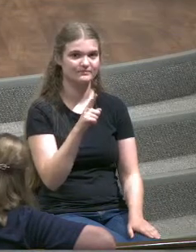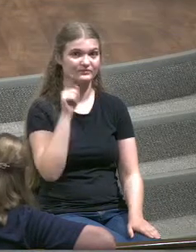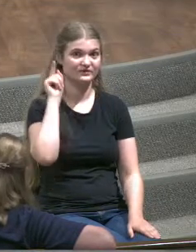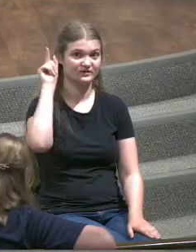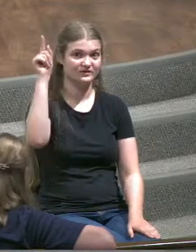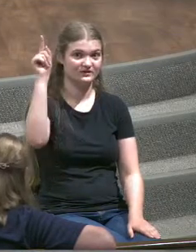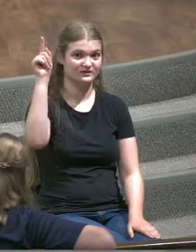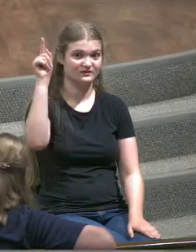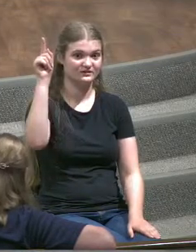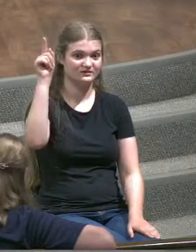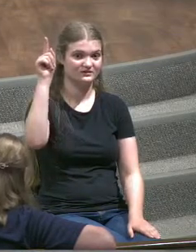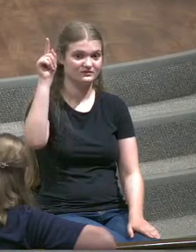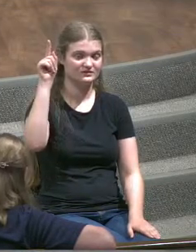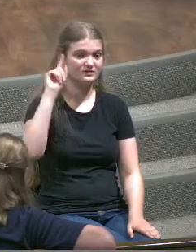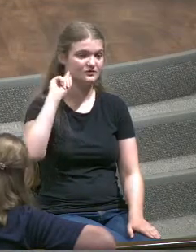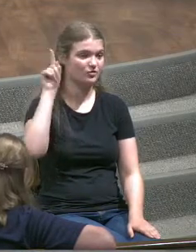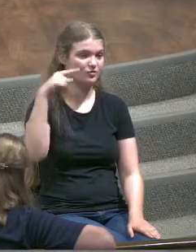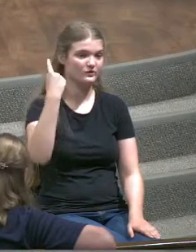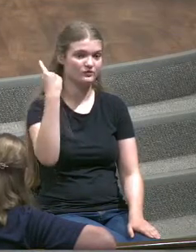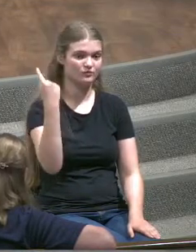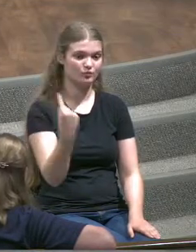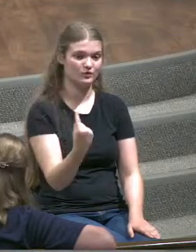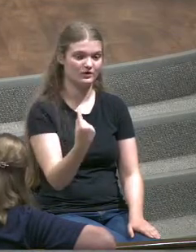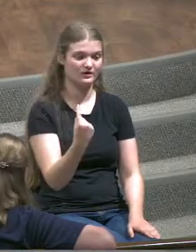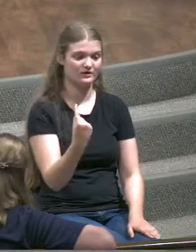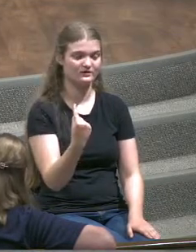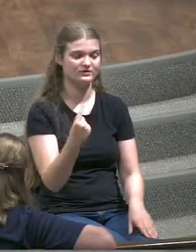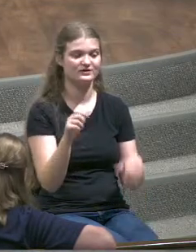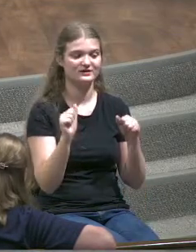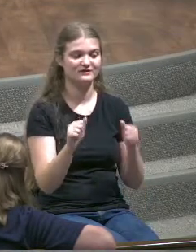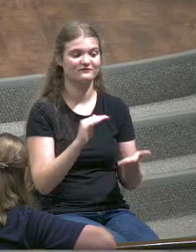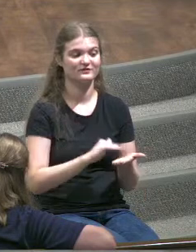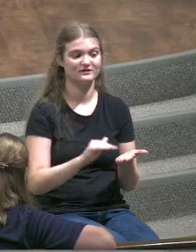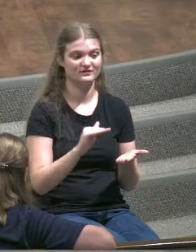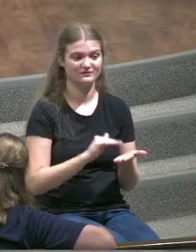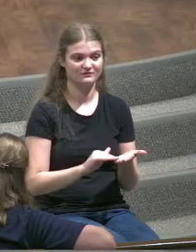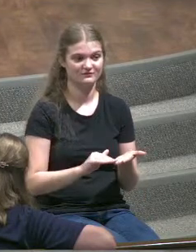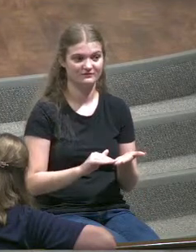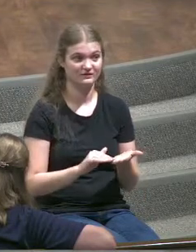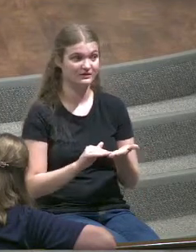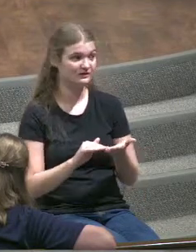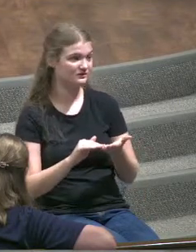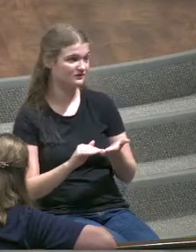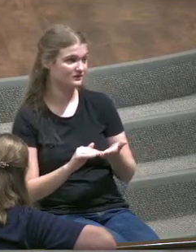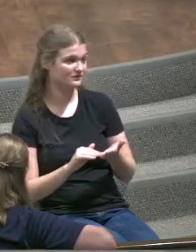is the only one who can forgive. And